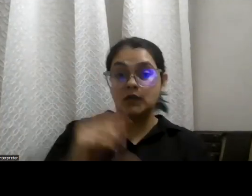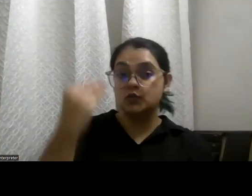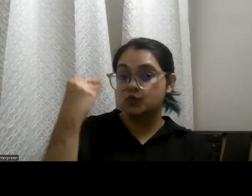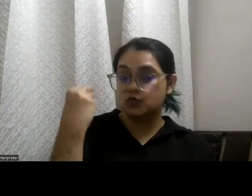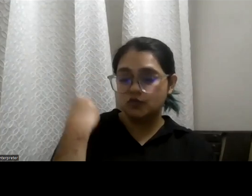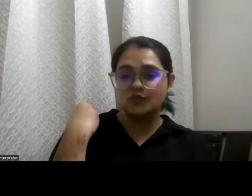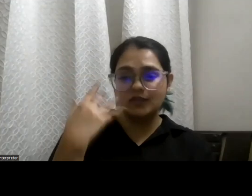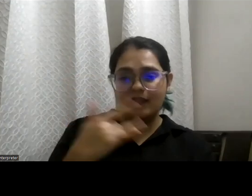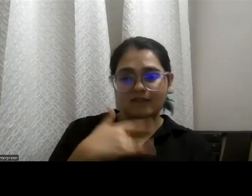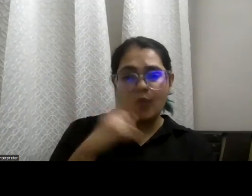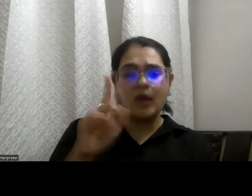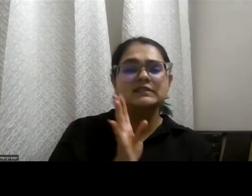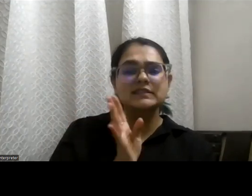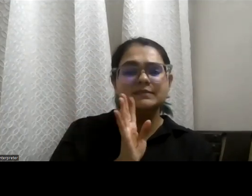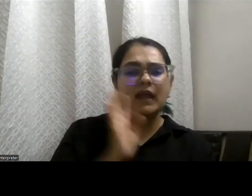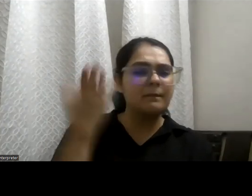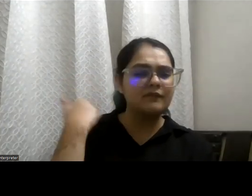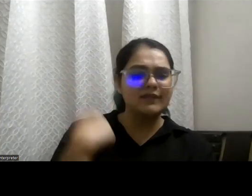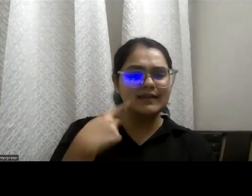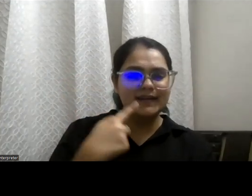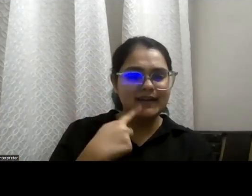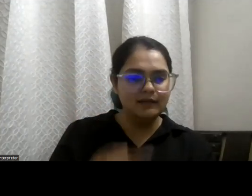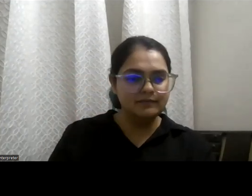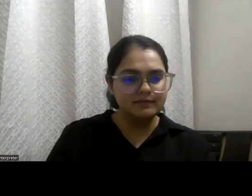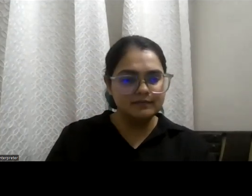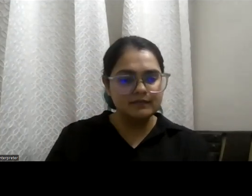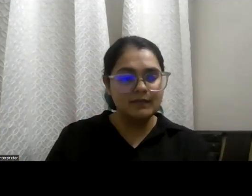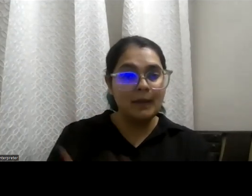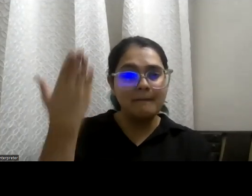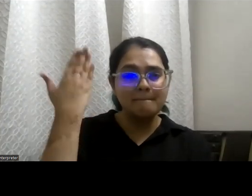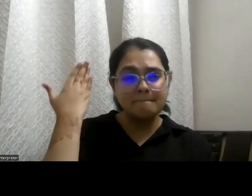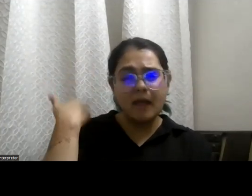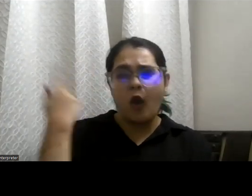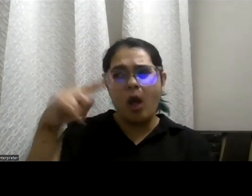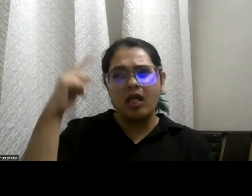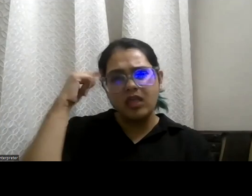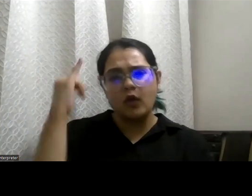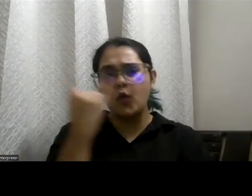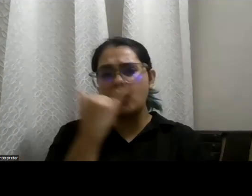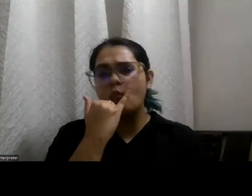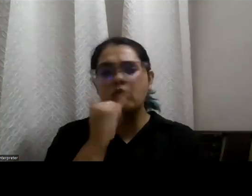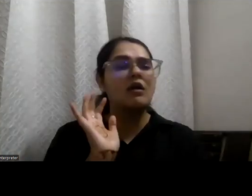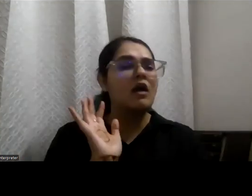think one of the speakers has already pointed out that previously there was a misconception that